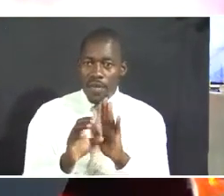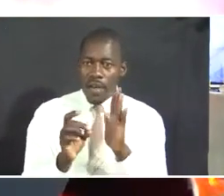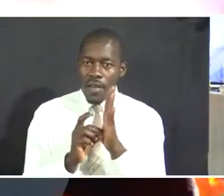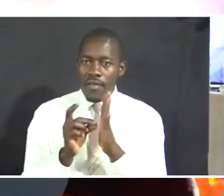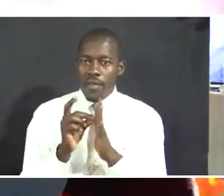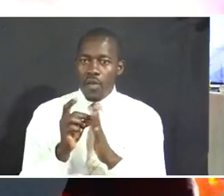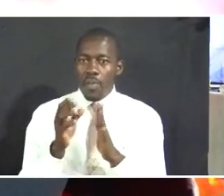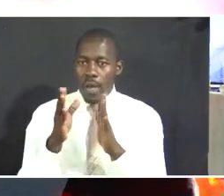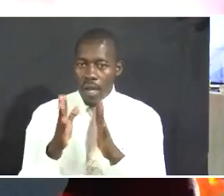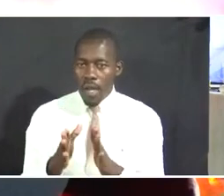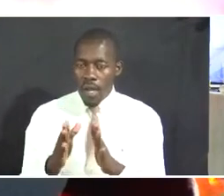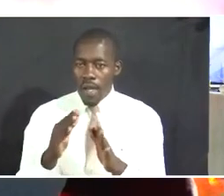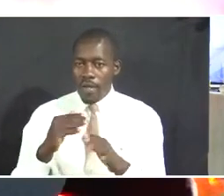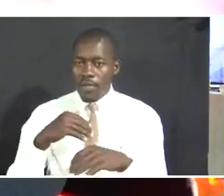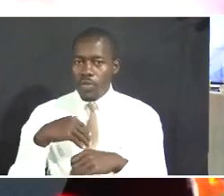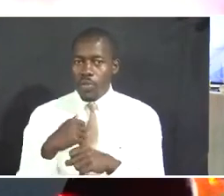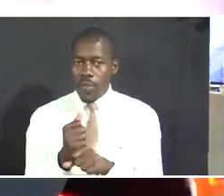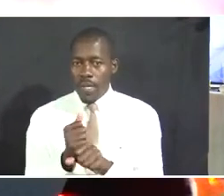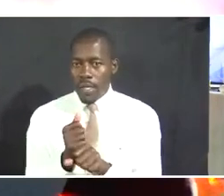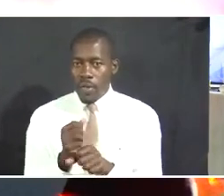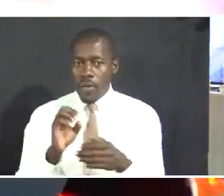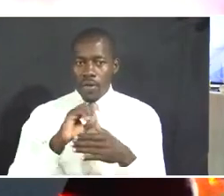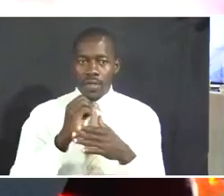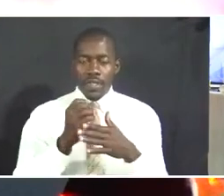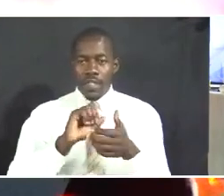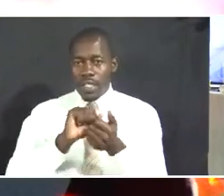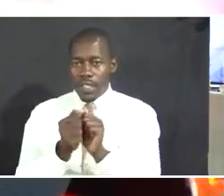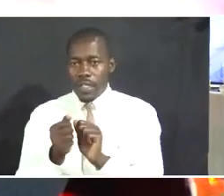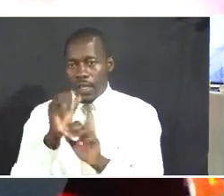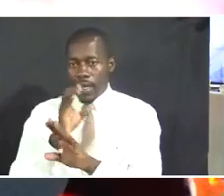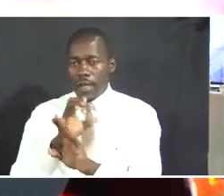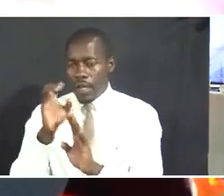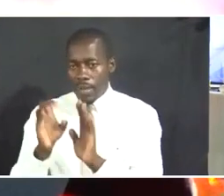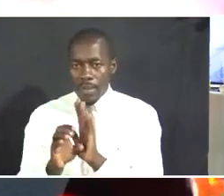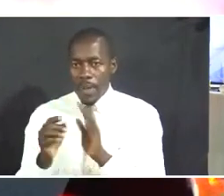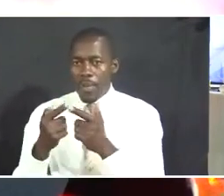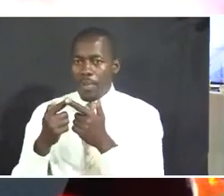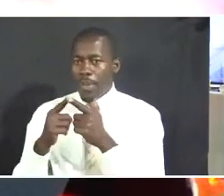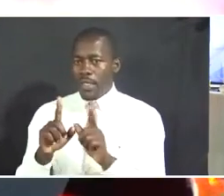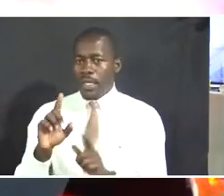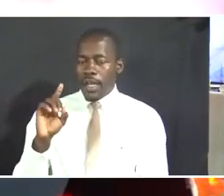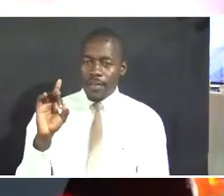this is above us as Adventists, because we are supposed to use